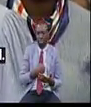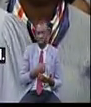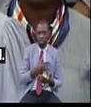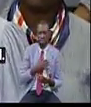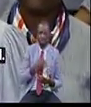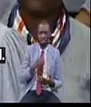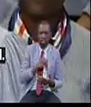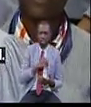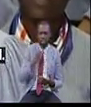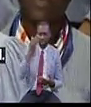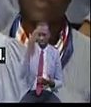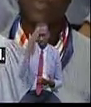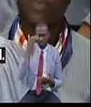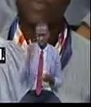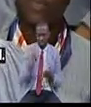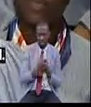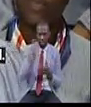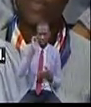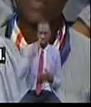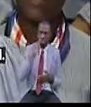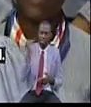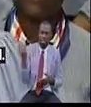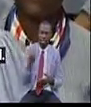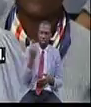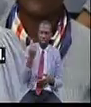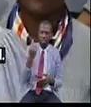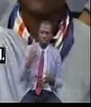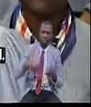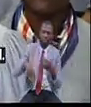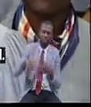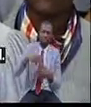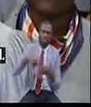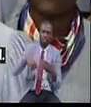And I know that He's always